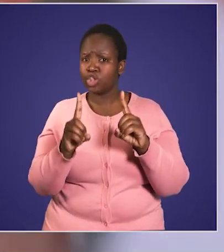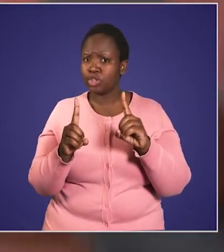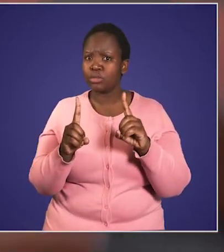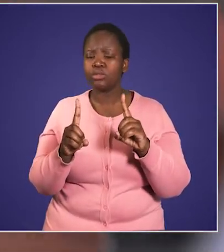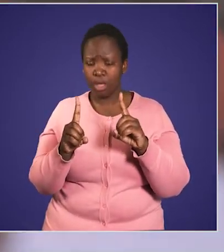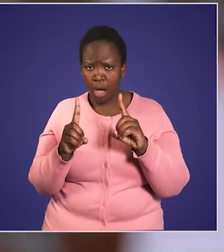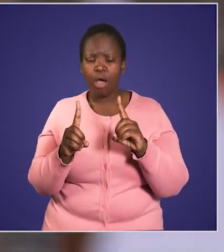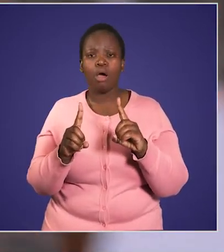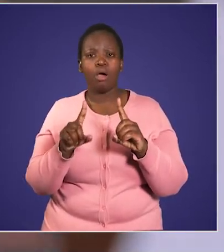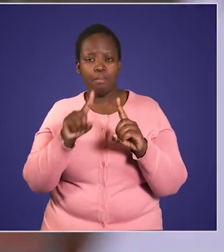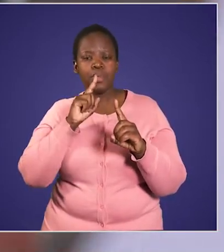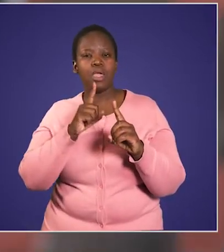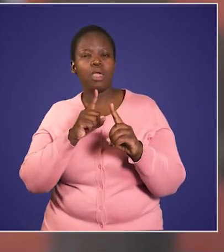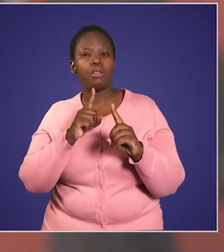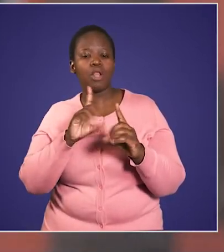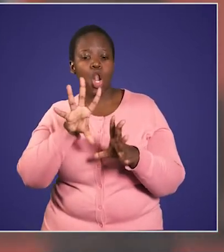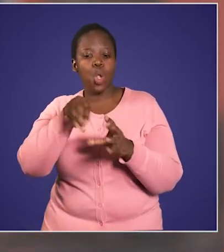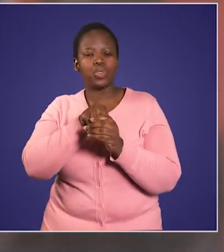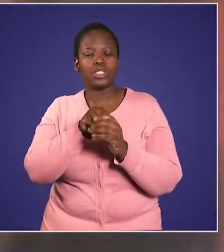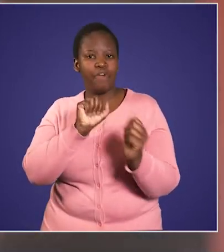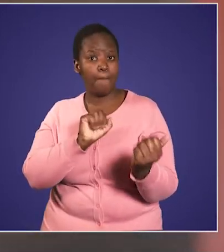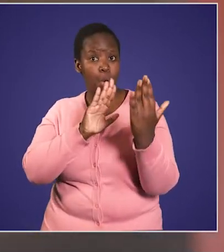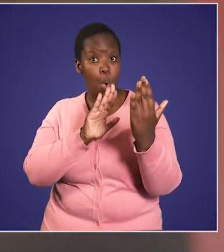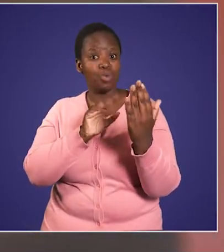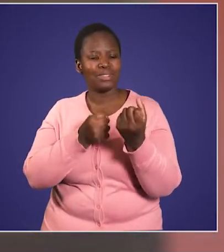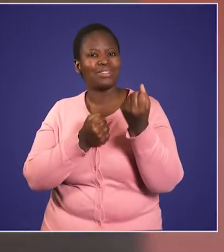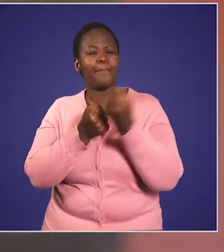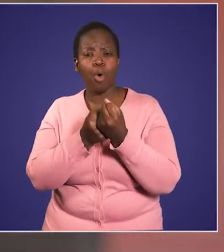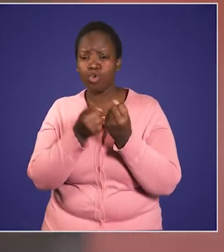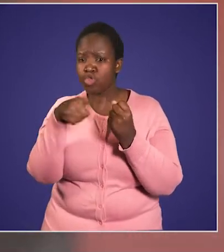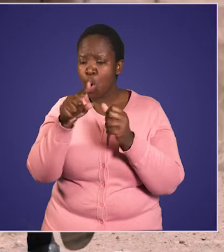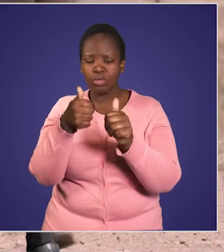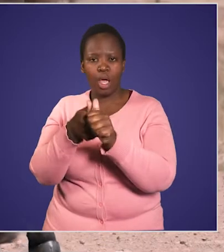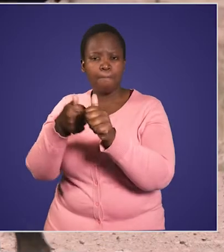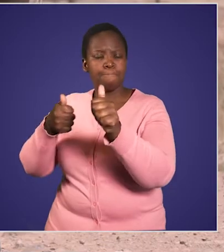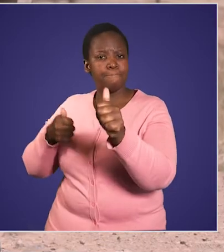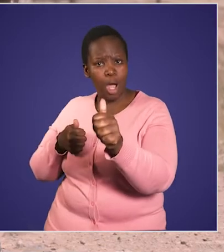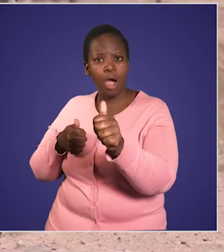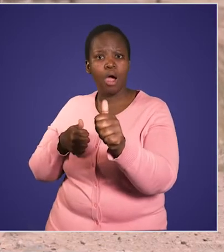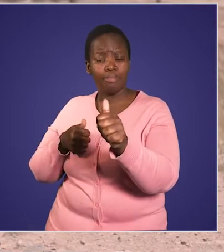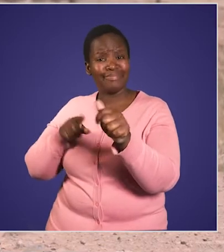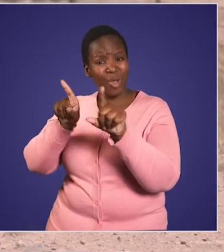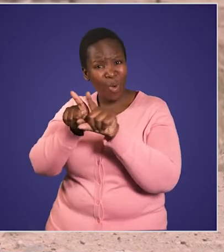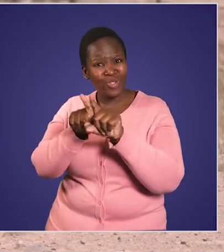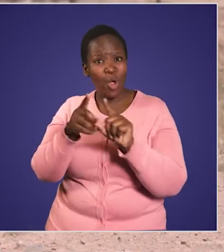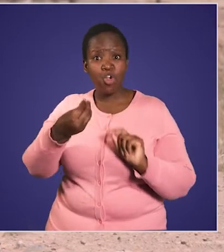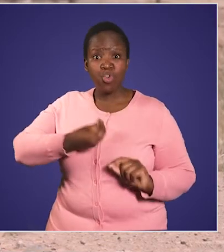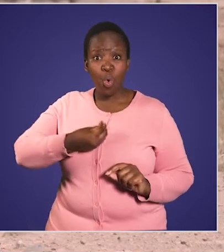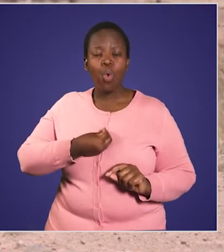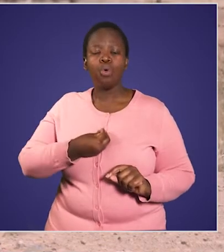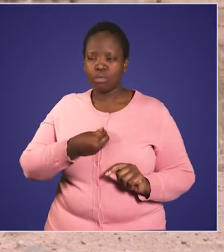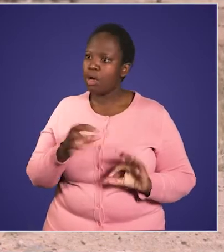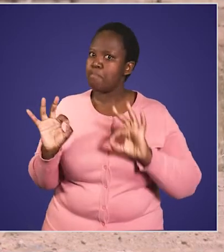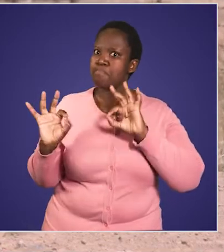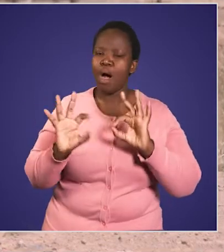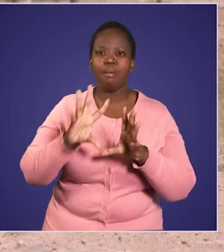divide, and adopt an inclusive approach that supports those at risk of being left behind, whilst giving young people effective